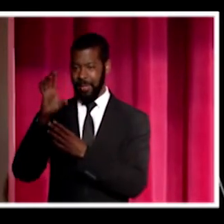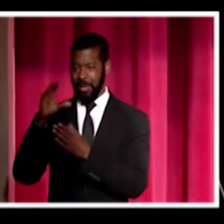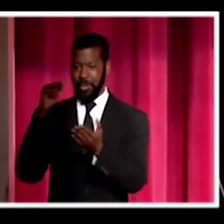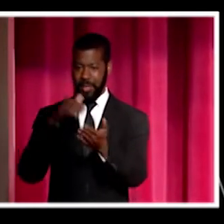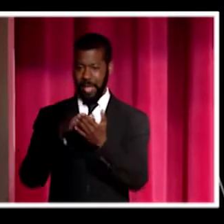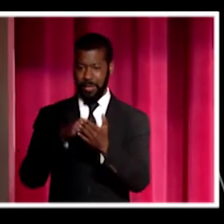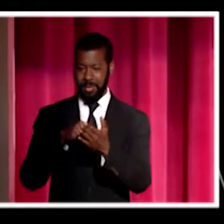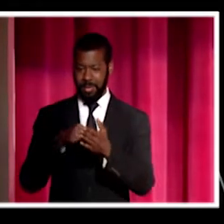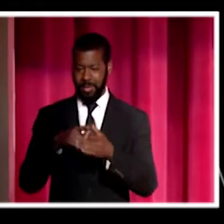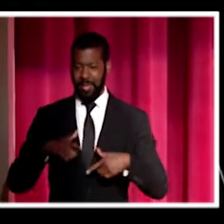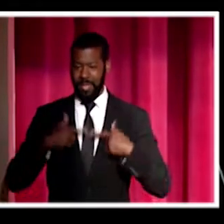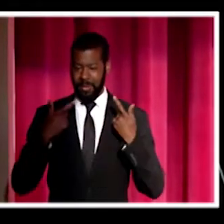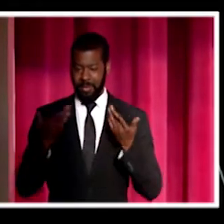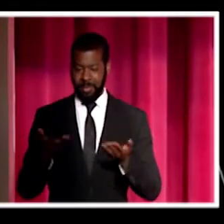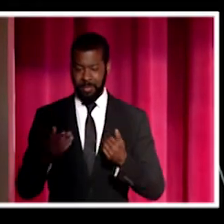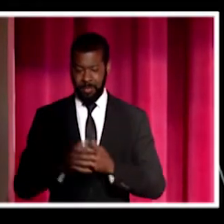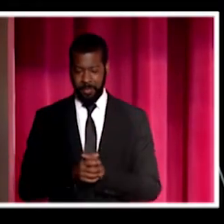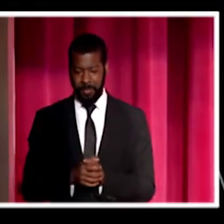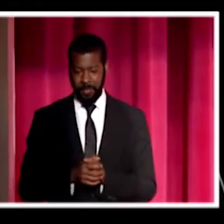resident.